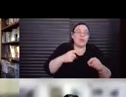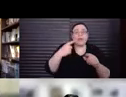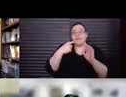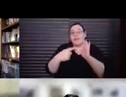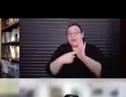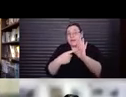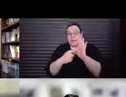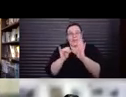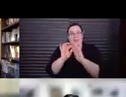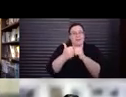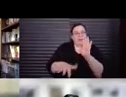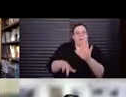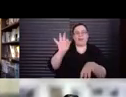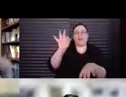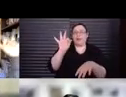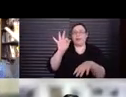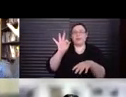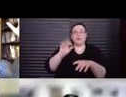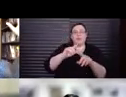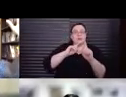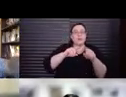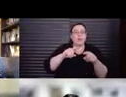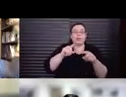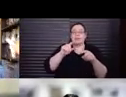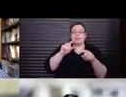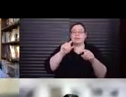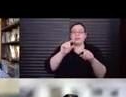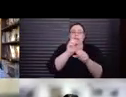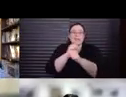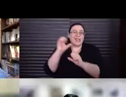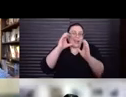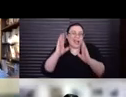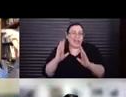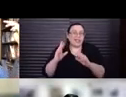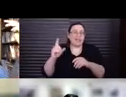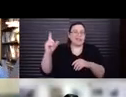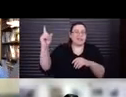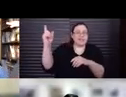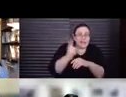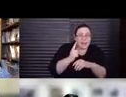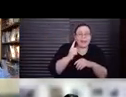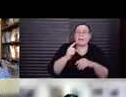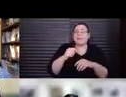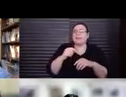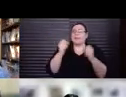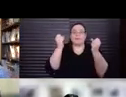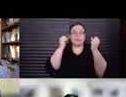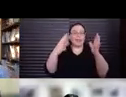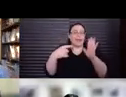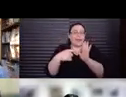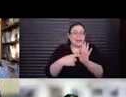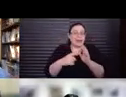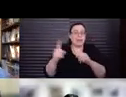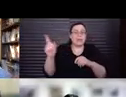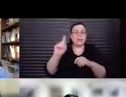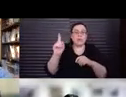That's how I found reports of slave hunters coming into Coahuila. There were a lot of instances where they